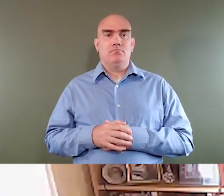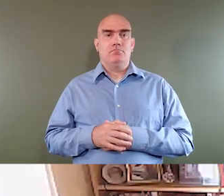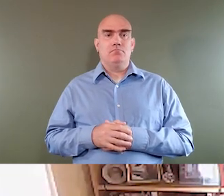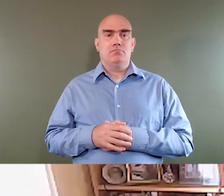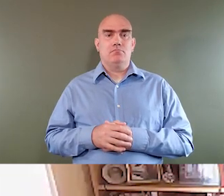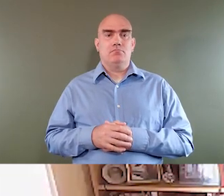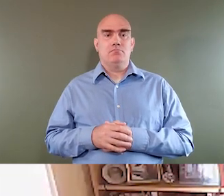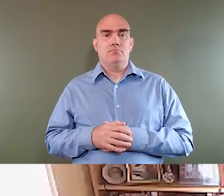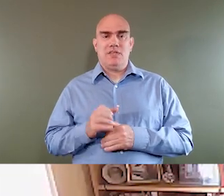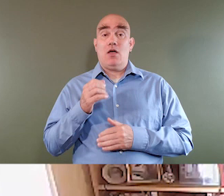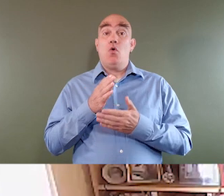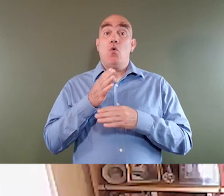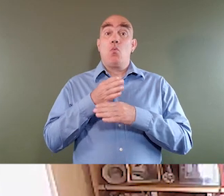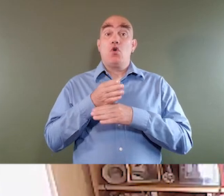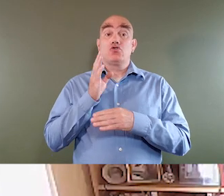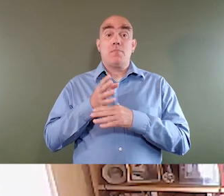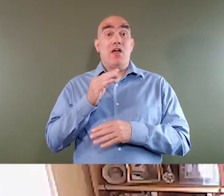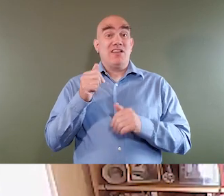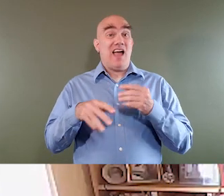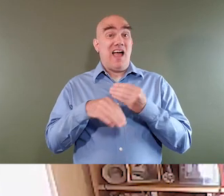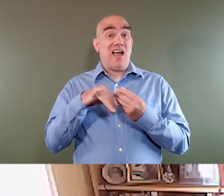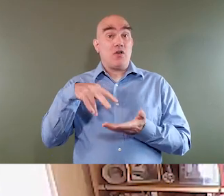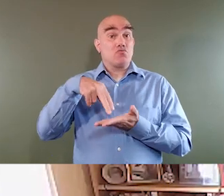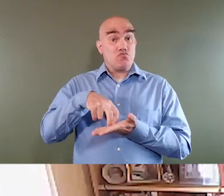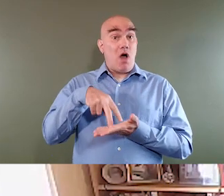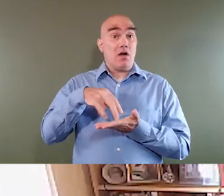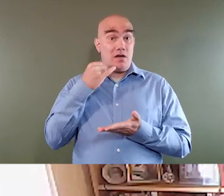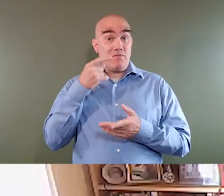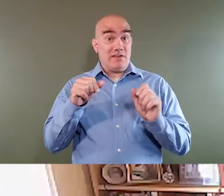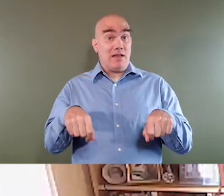Wood chops, and you can add the squat if you're able to.